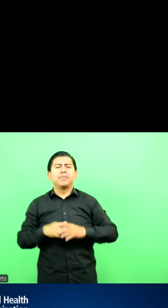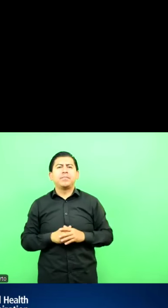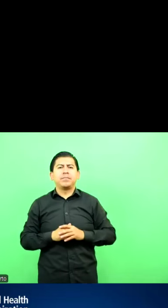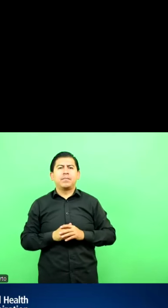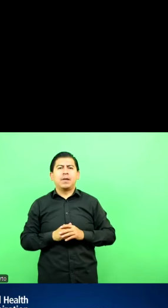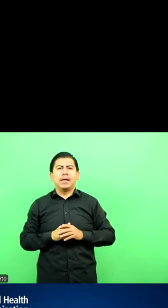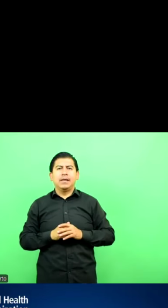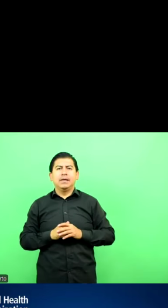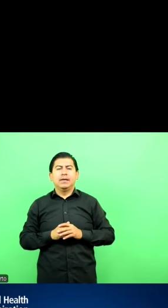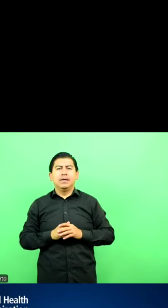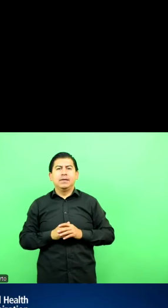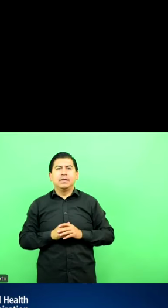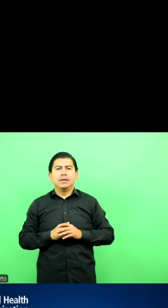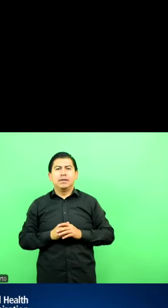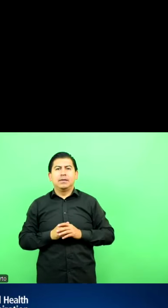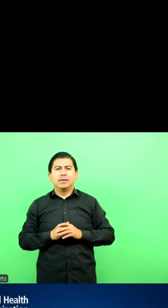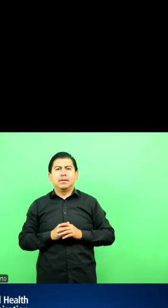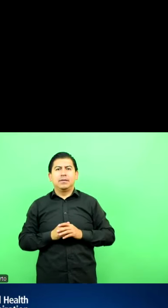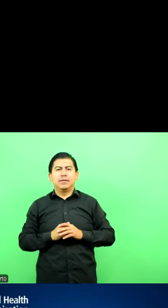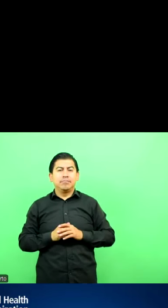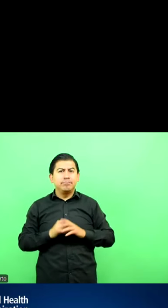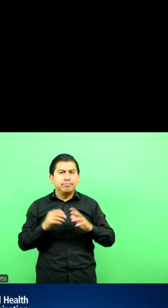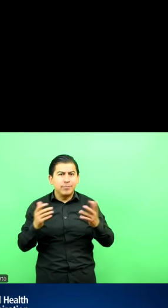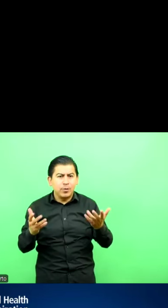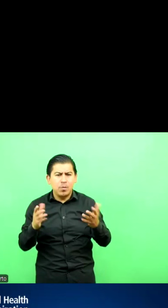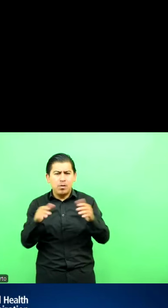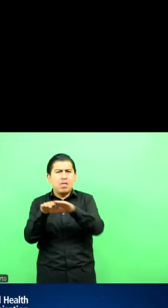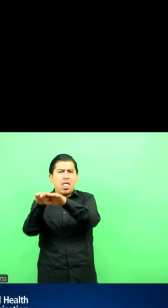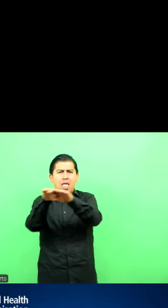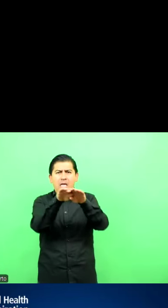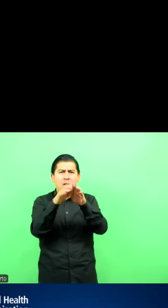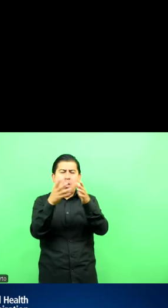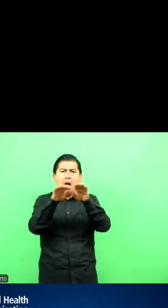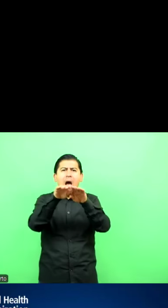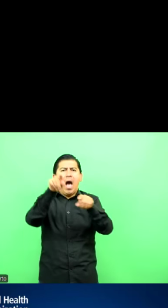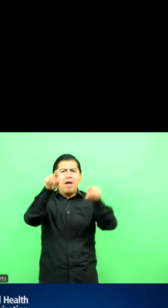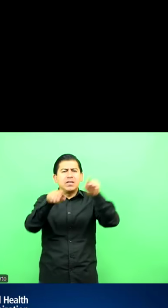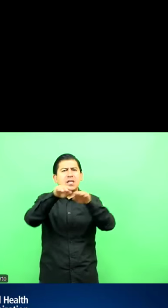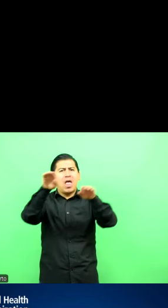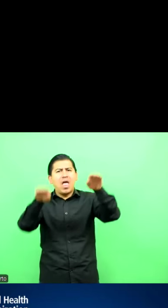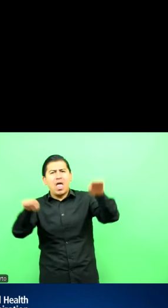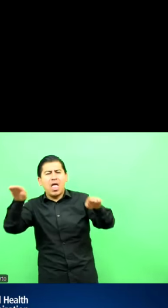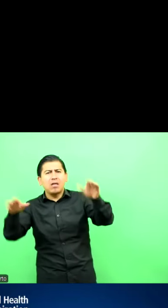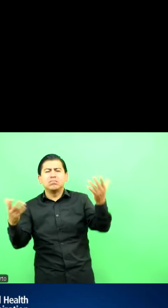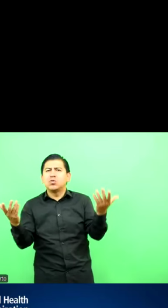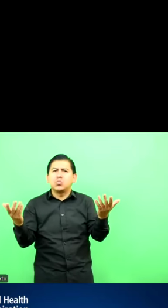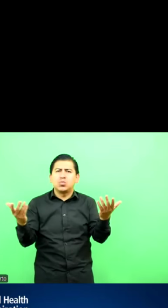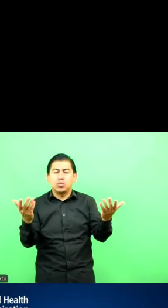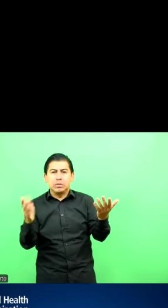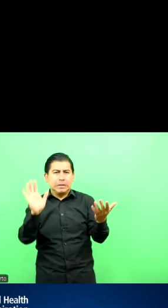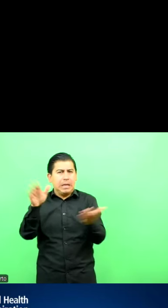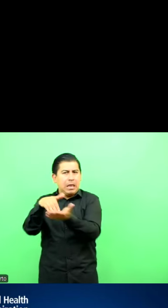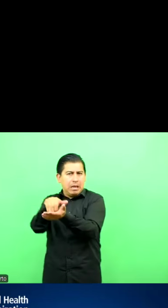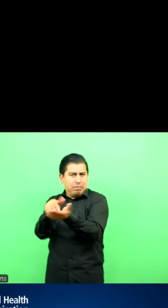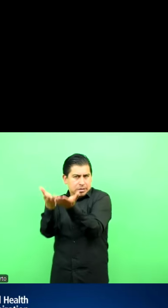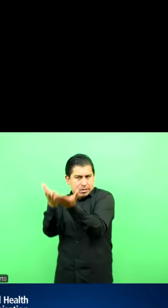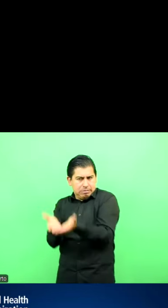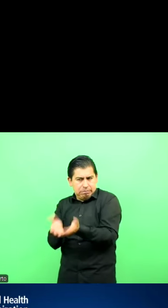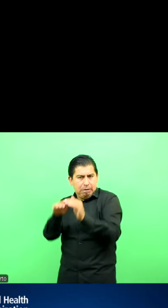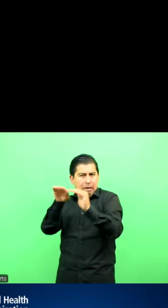and vulnerabilities, it is pretty much important to look into why we are saying that. So this is where